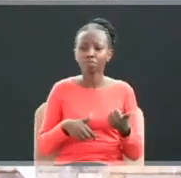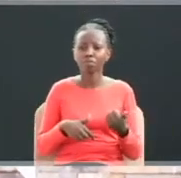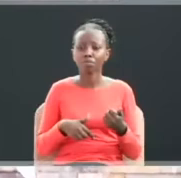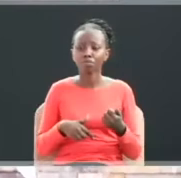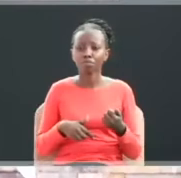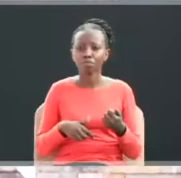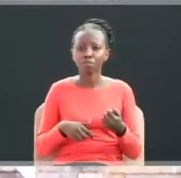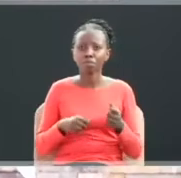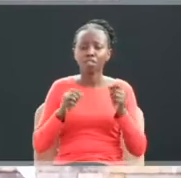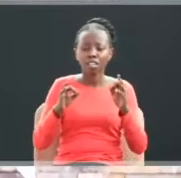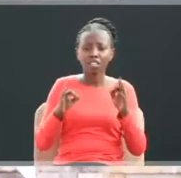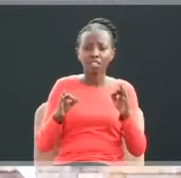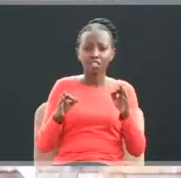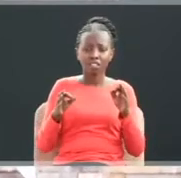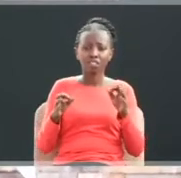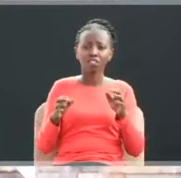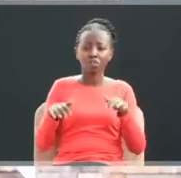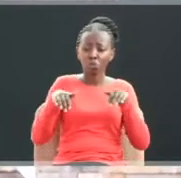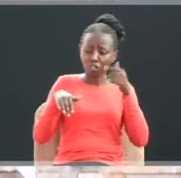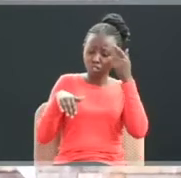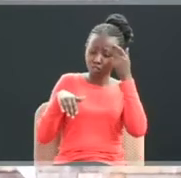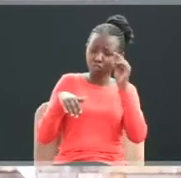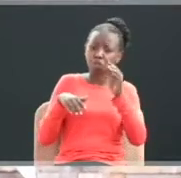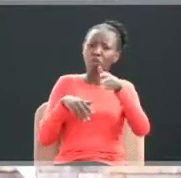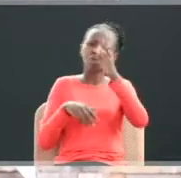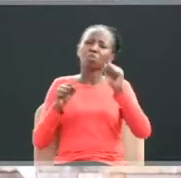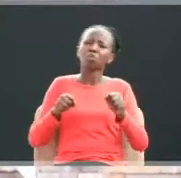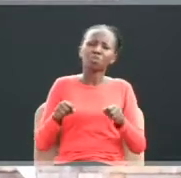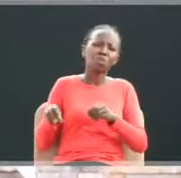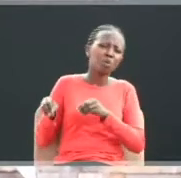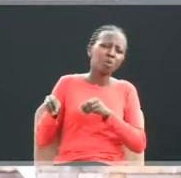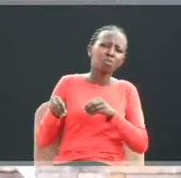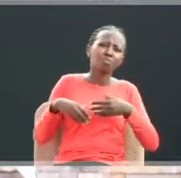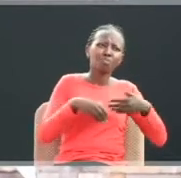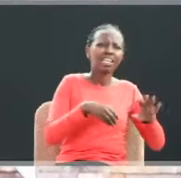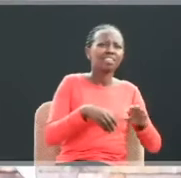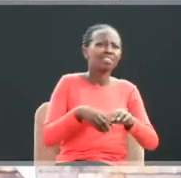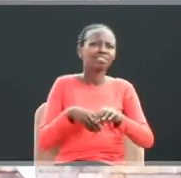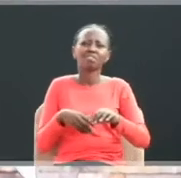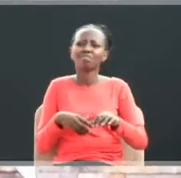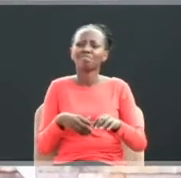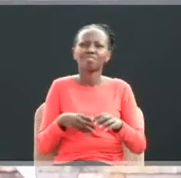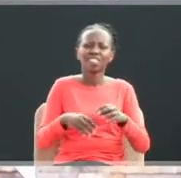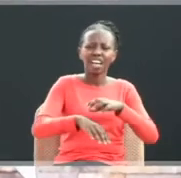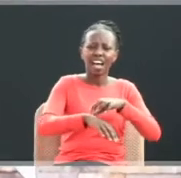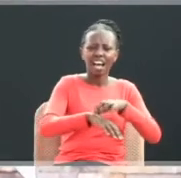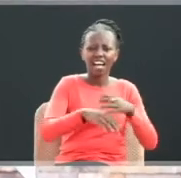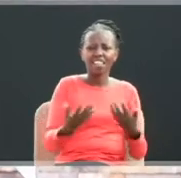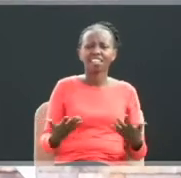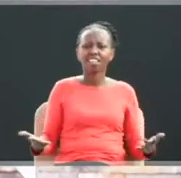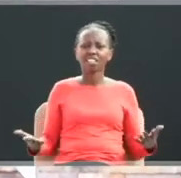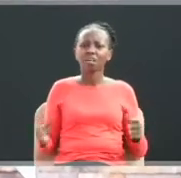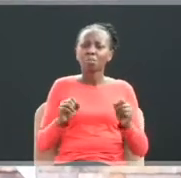Ukiweka agency ya kuja kwa Kristo. Tuthabi uto utatuhepa. Lakini ukifikiria utakaa sana kwa sababu umekaa kama